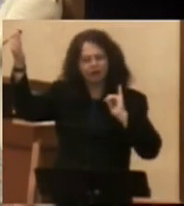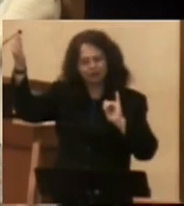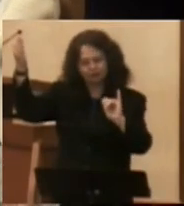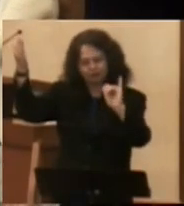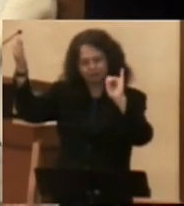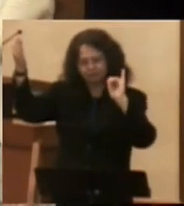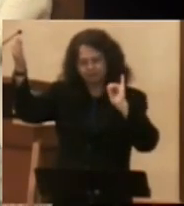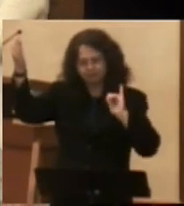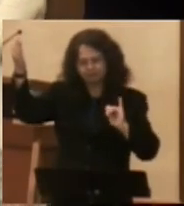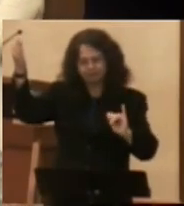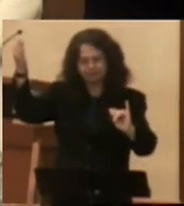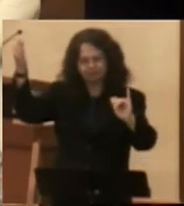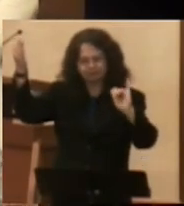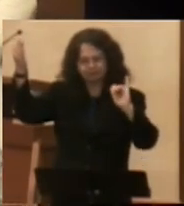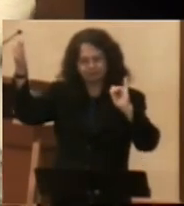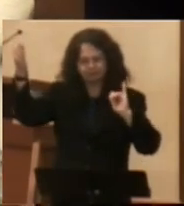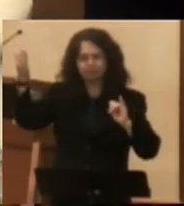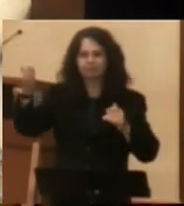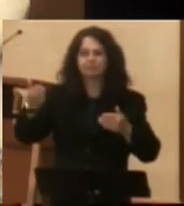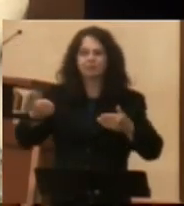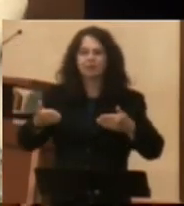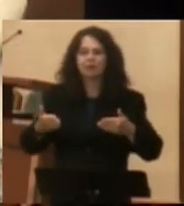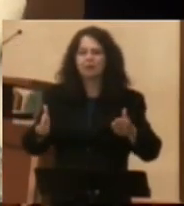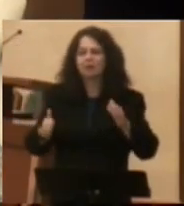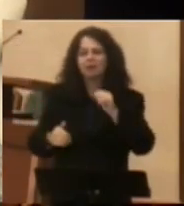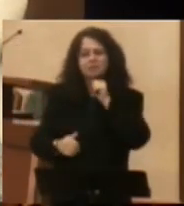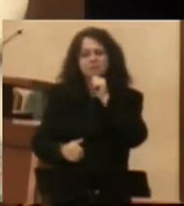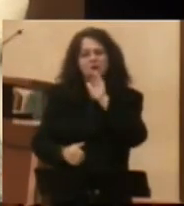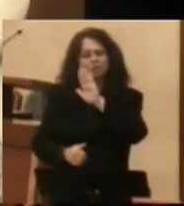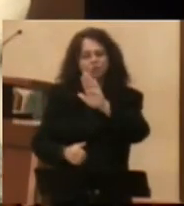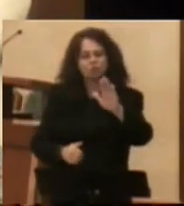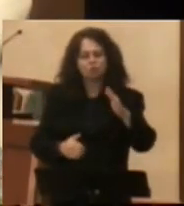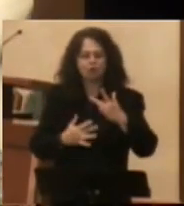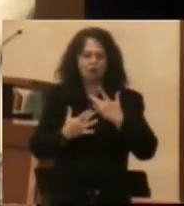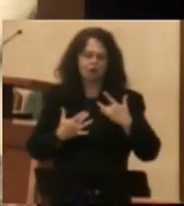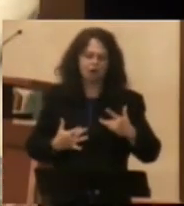forever. Let not your heart be